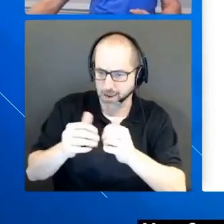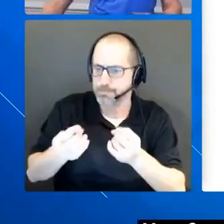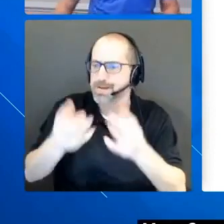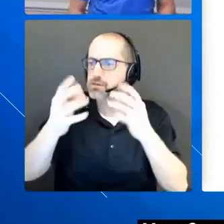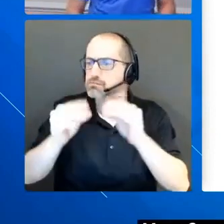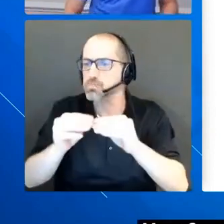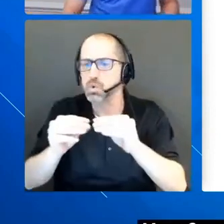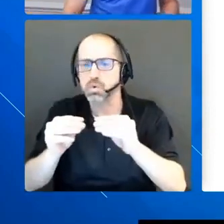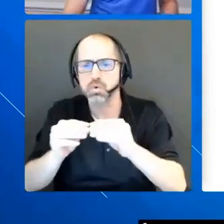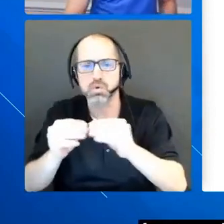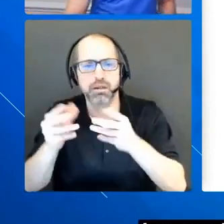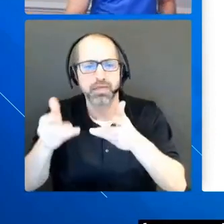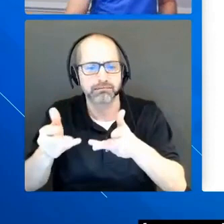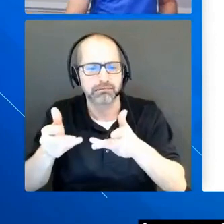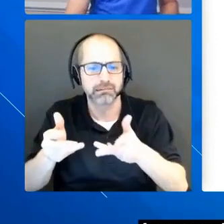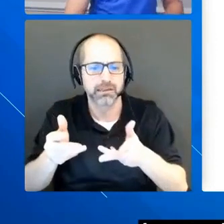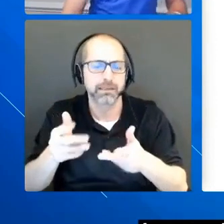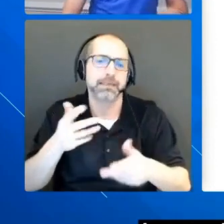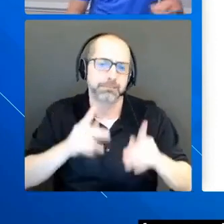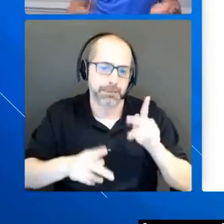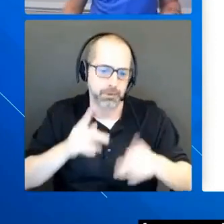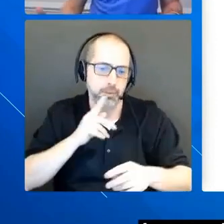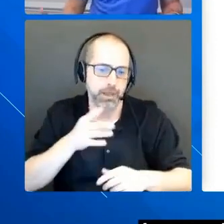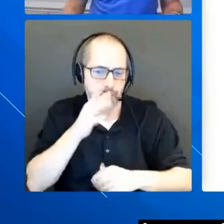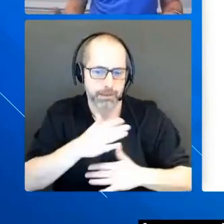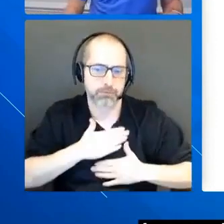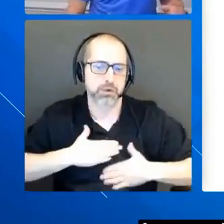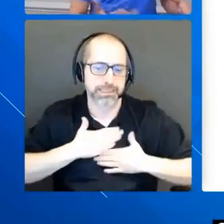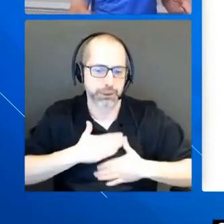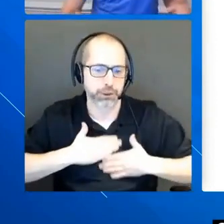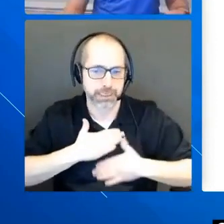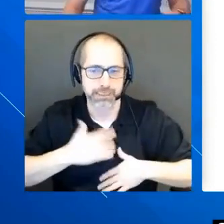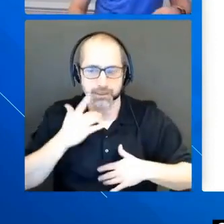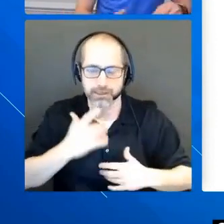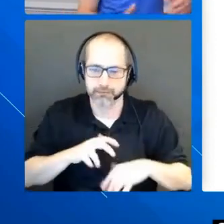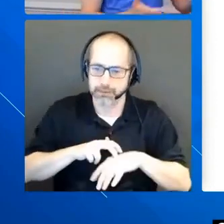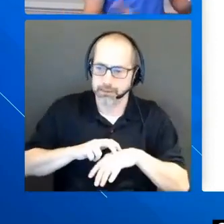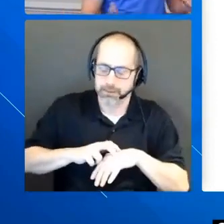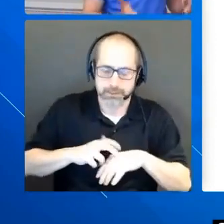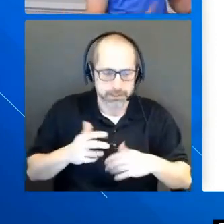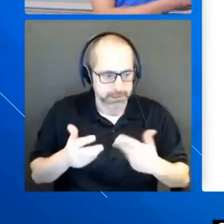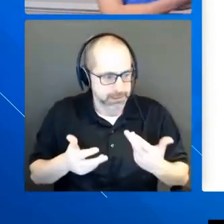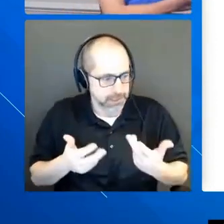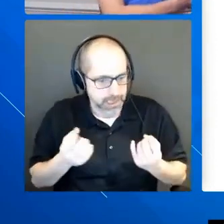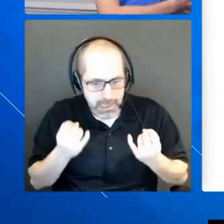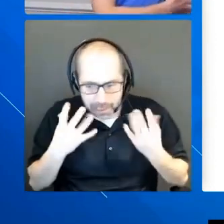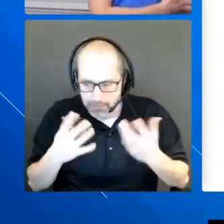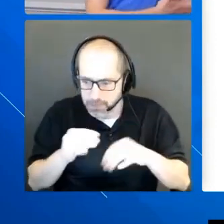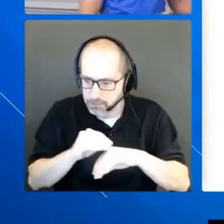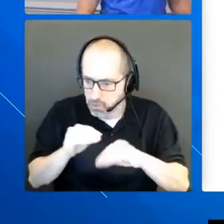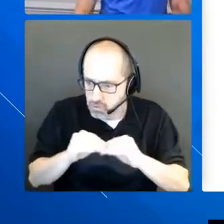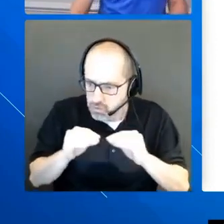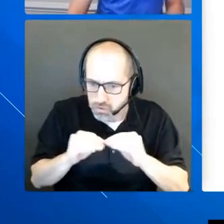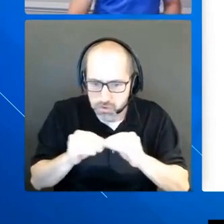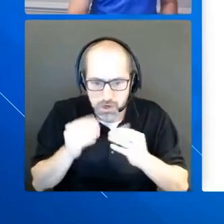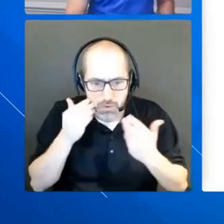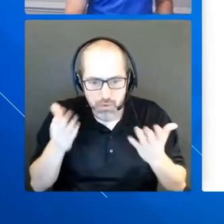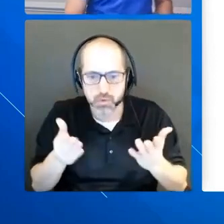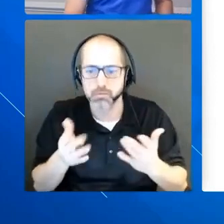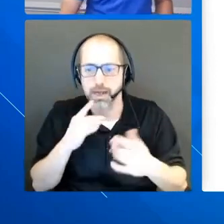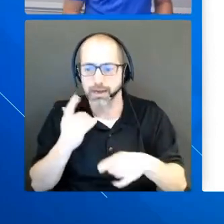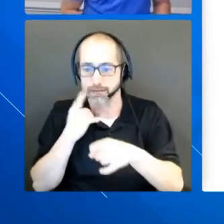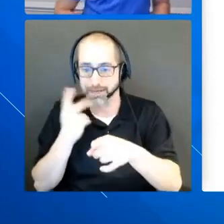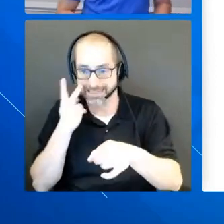much more you have. Users are going to appreciate knowing. So in case they get anxious, they can know, well, okay, I'm halfway through, I can make it, or maybe I need to go take a break and I'll come